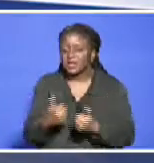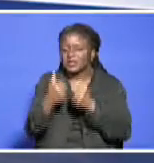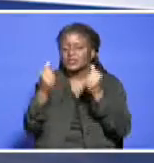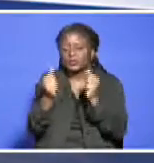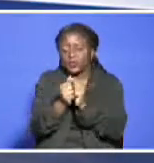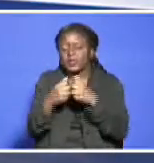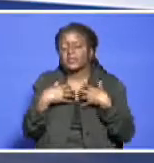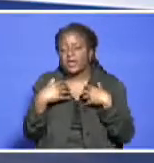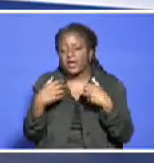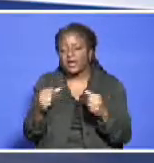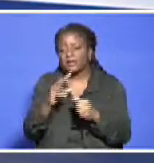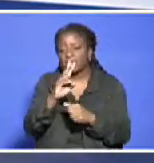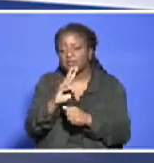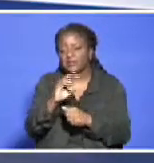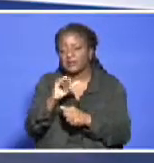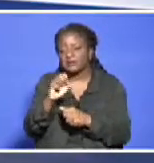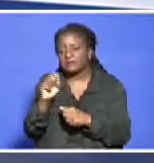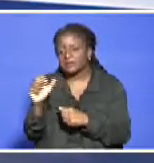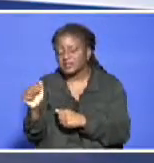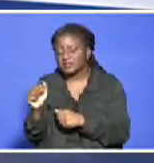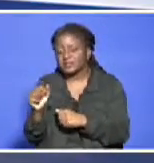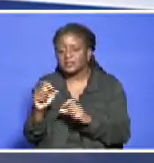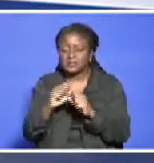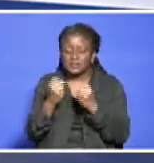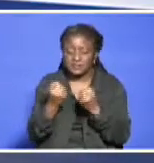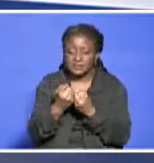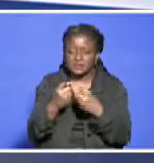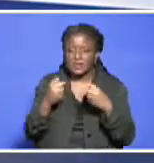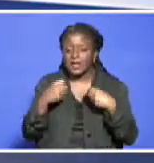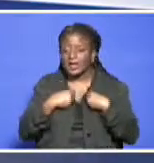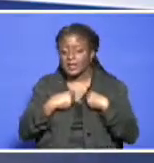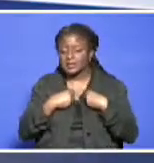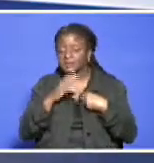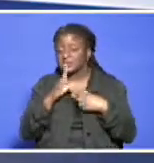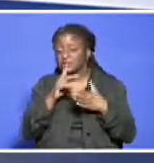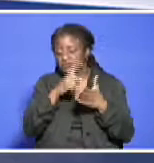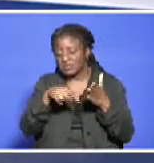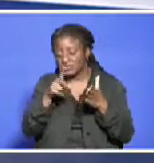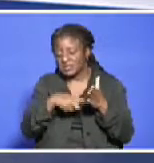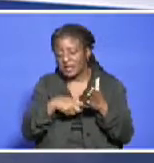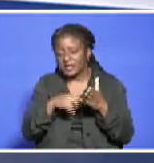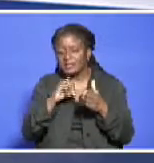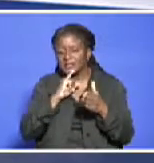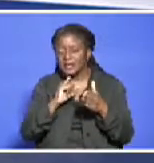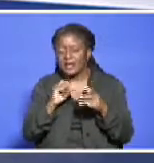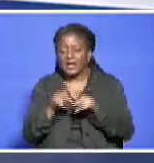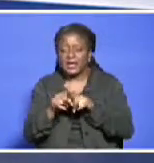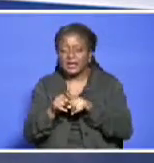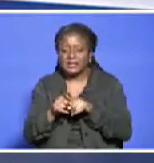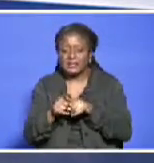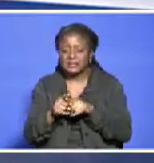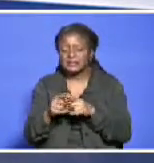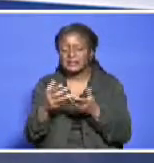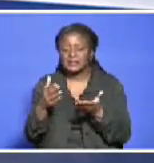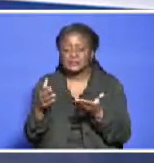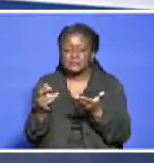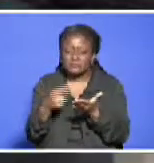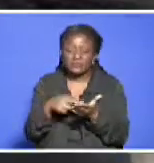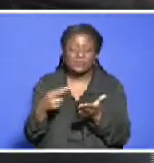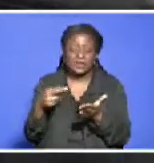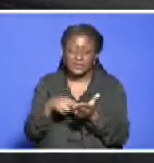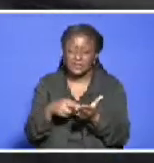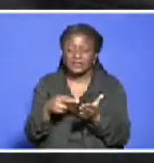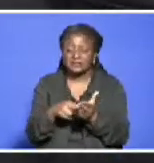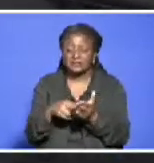has since been criticized as tedious and repetitive. De Aguila says officials are working to address it. When